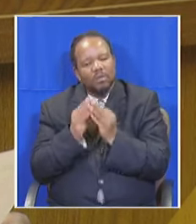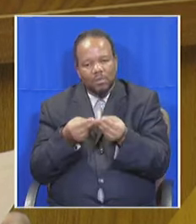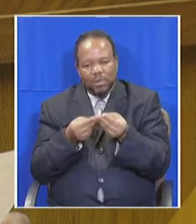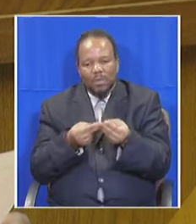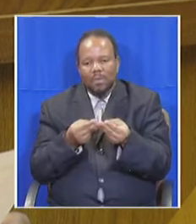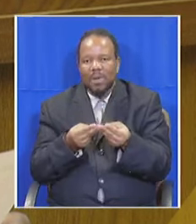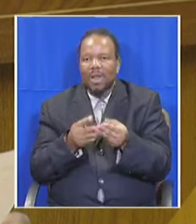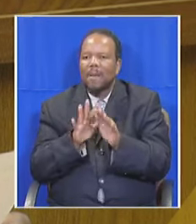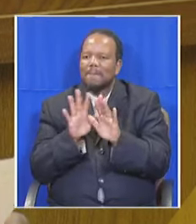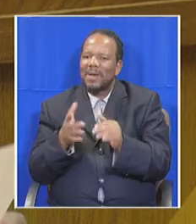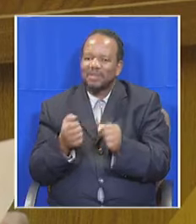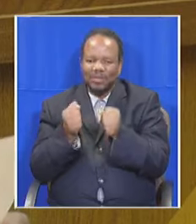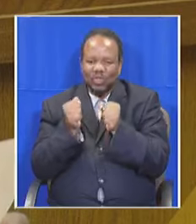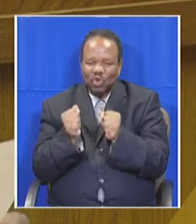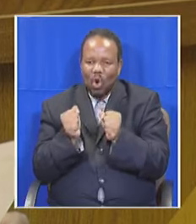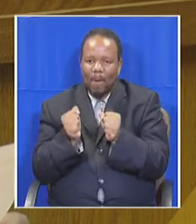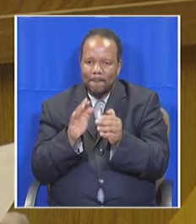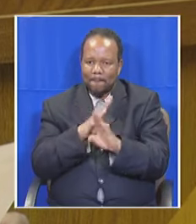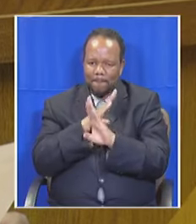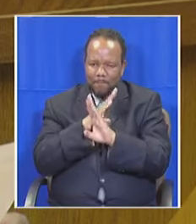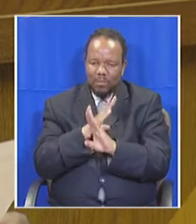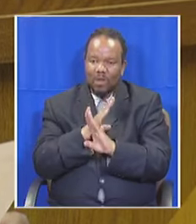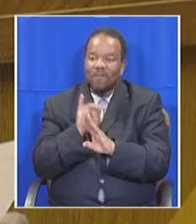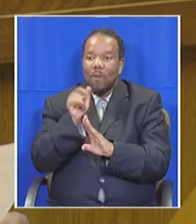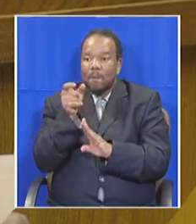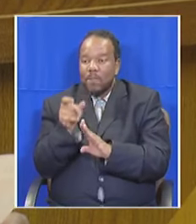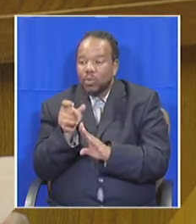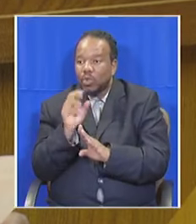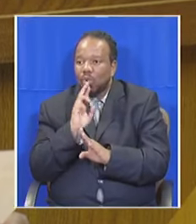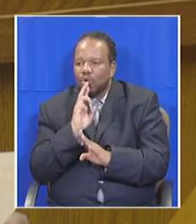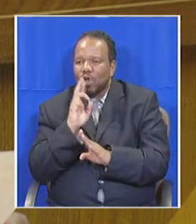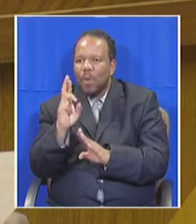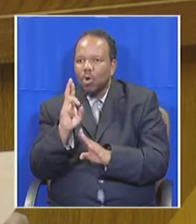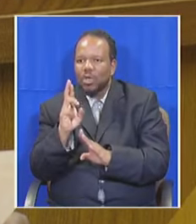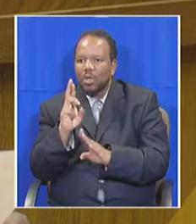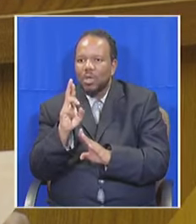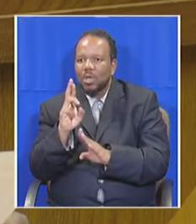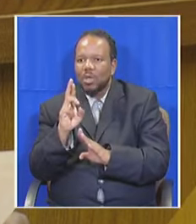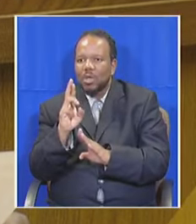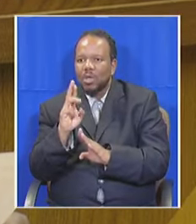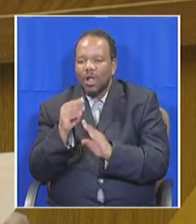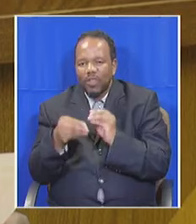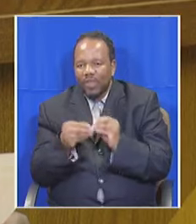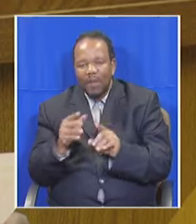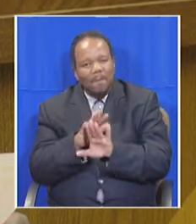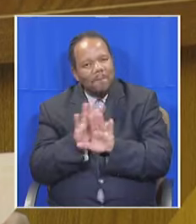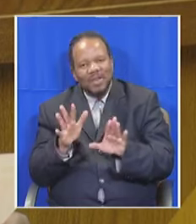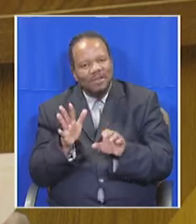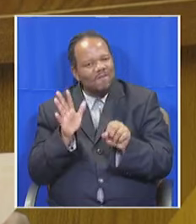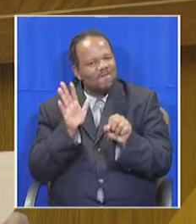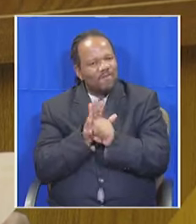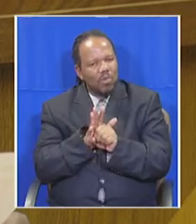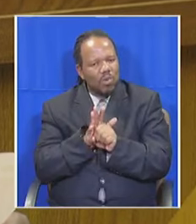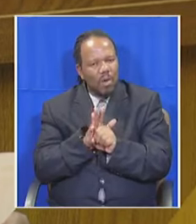offer watertight protection of whistleblowers, but still it is not comprehensive enough. As